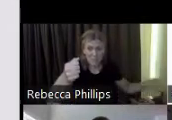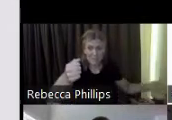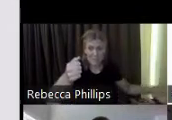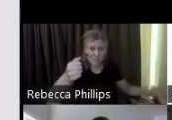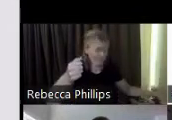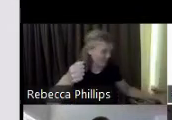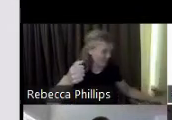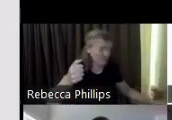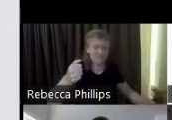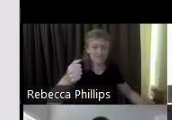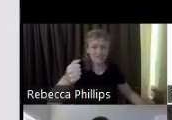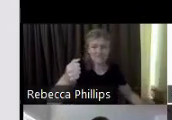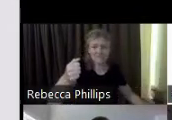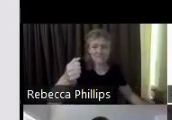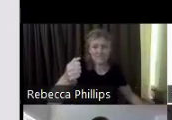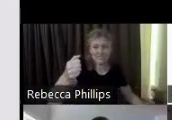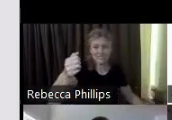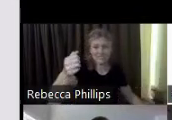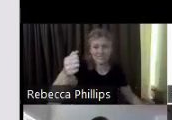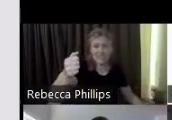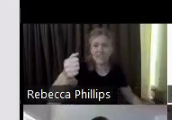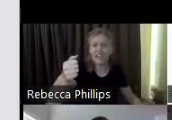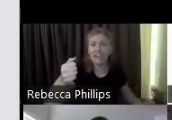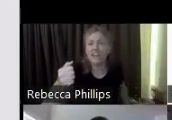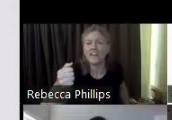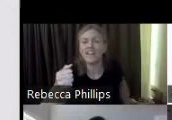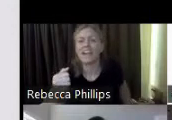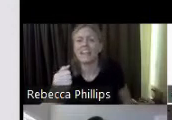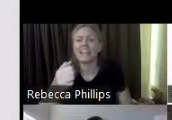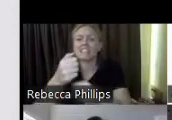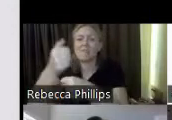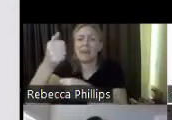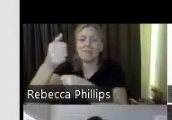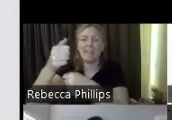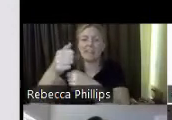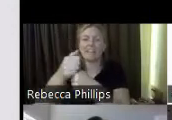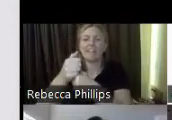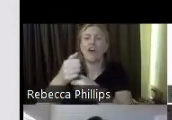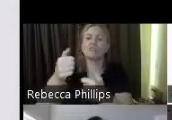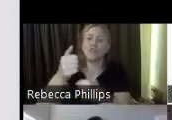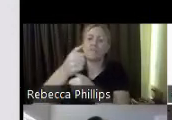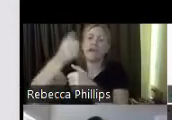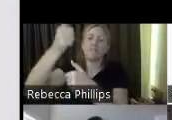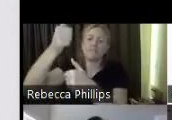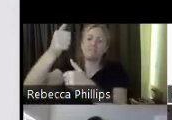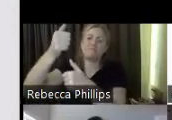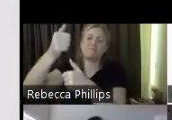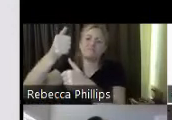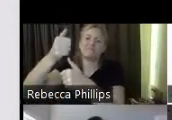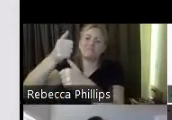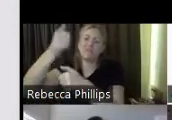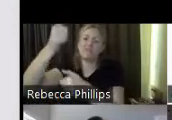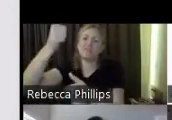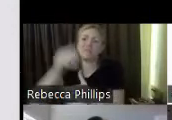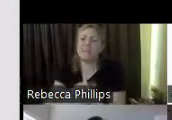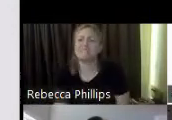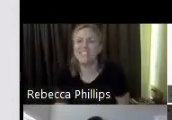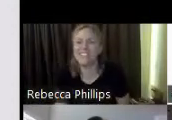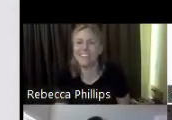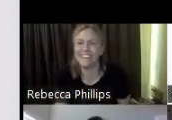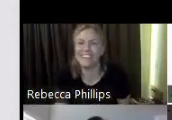So milk, is that what it was? no. I can't see your bottom hand. Oh, to go to the Oh. bathroom. Go to Yeah, the